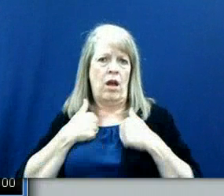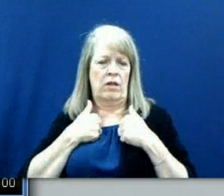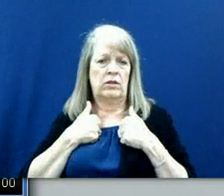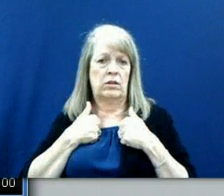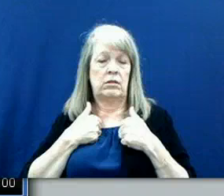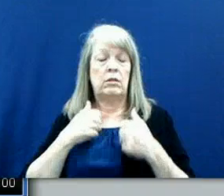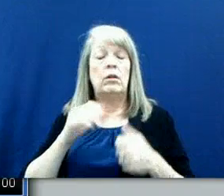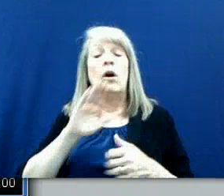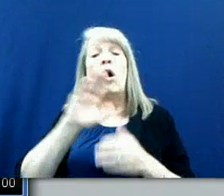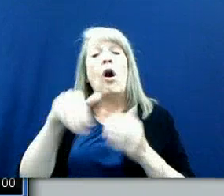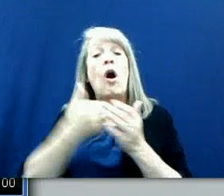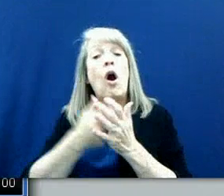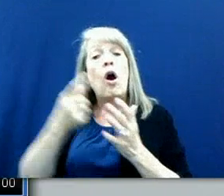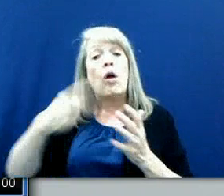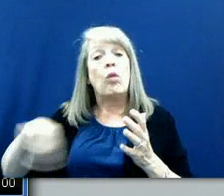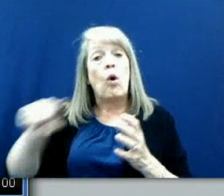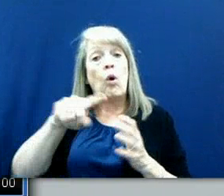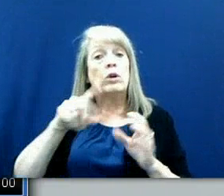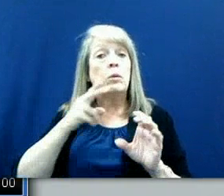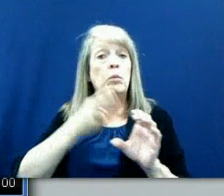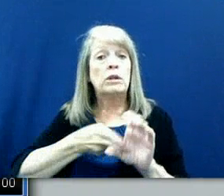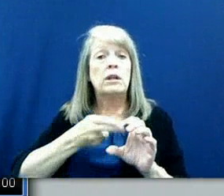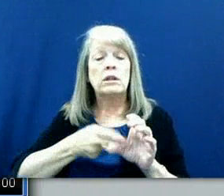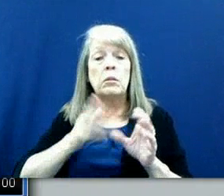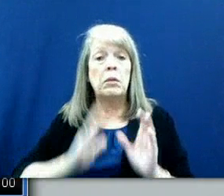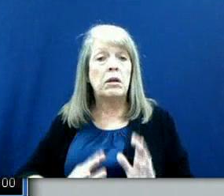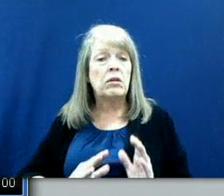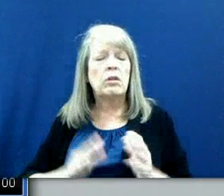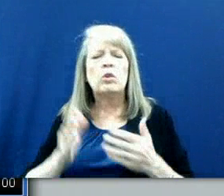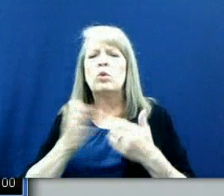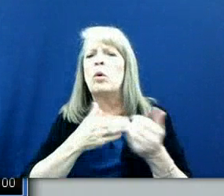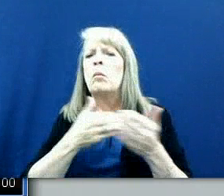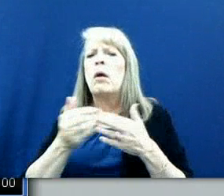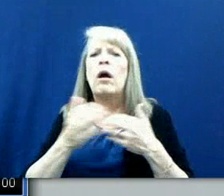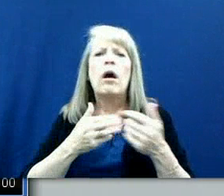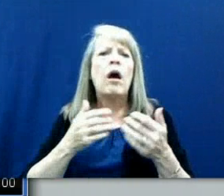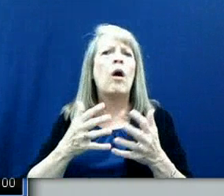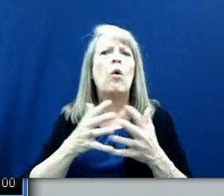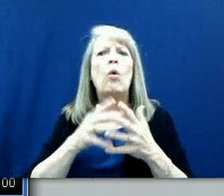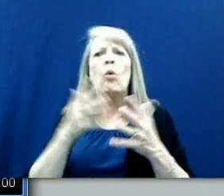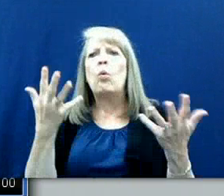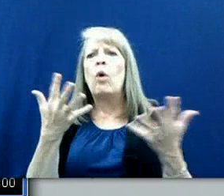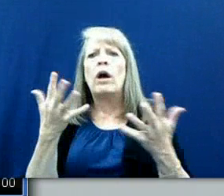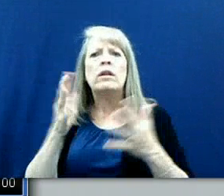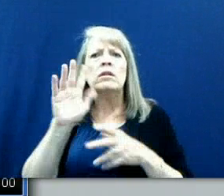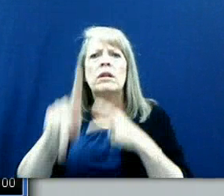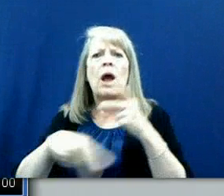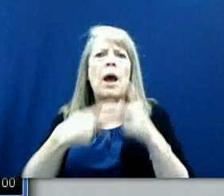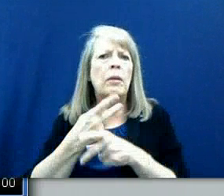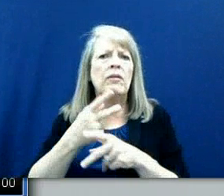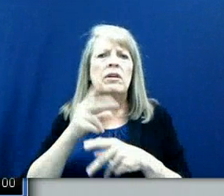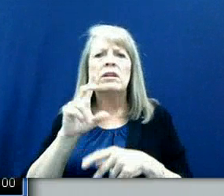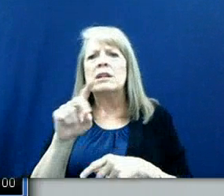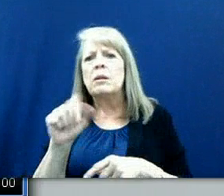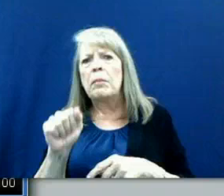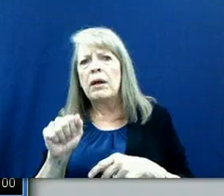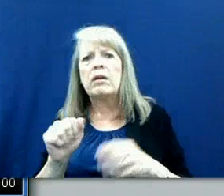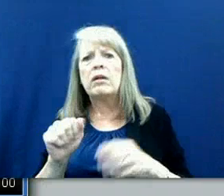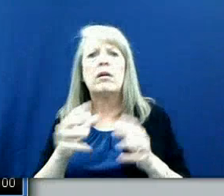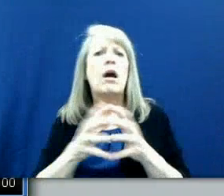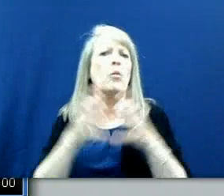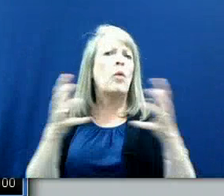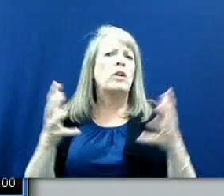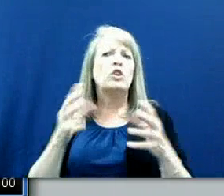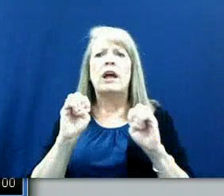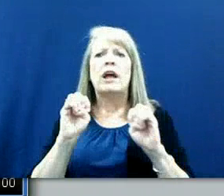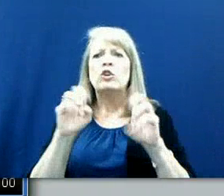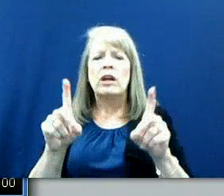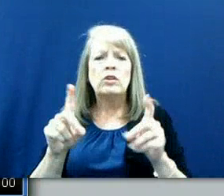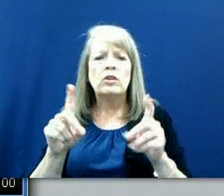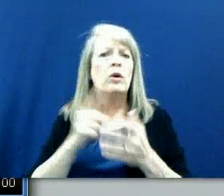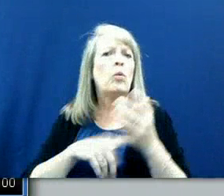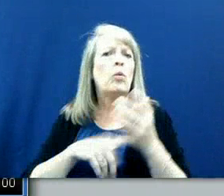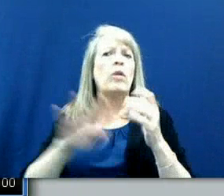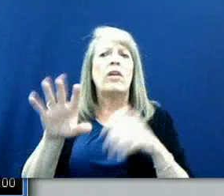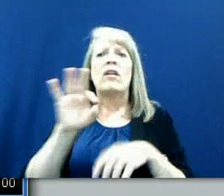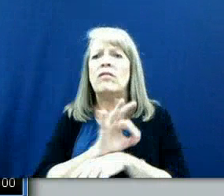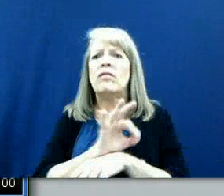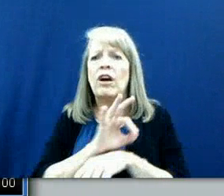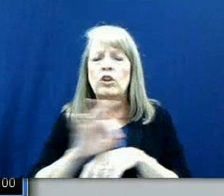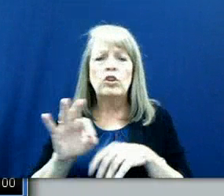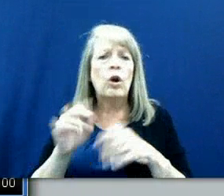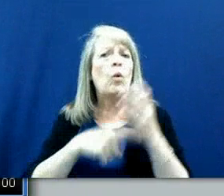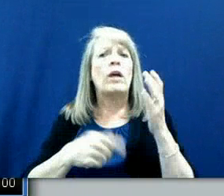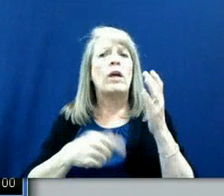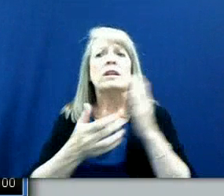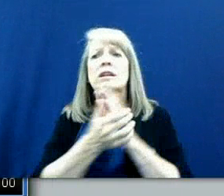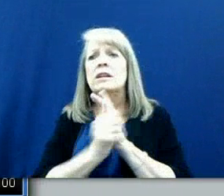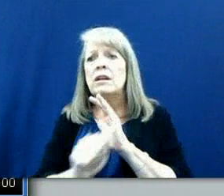All participants, regardless of the level of disability, education, functioning, skills, and abilities, have